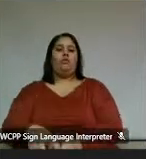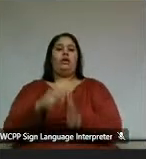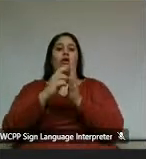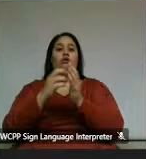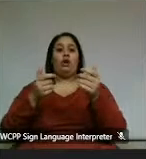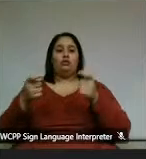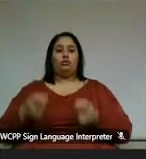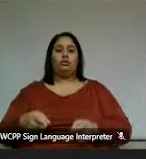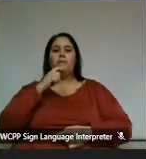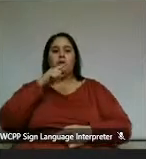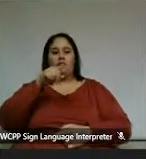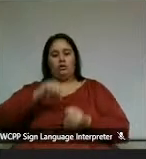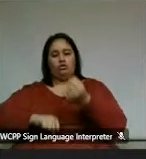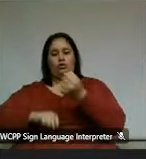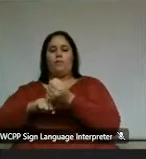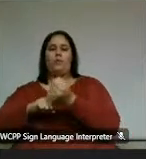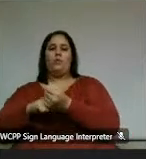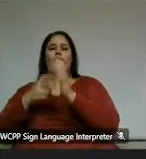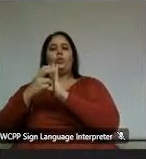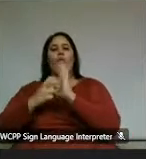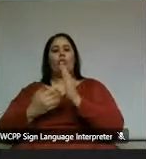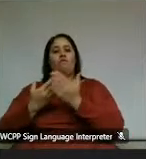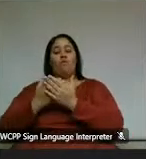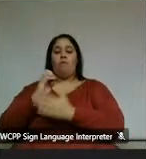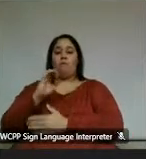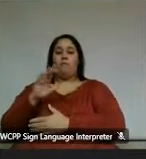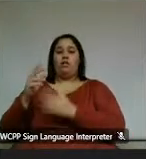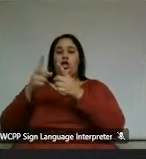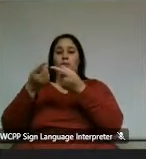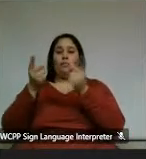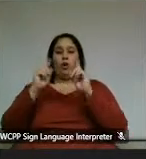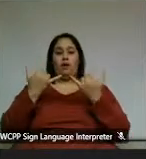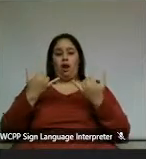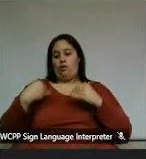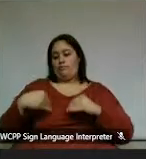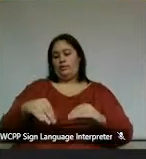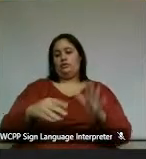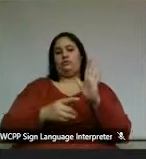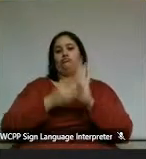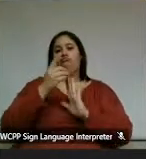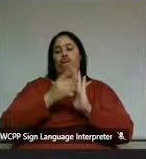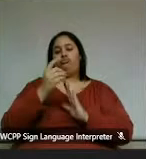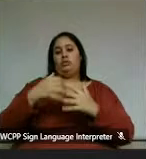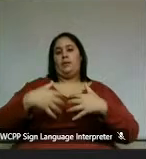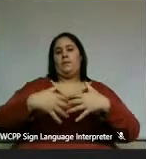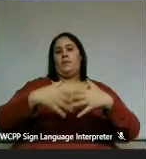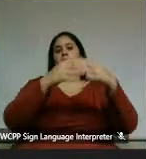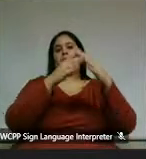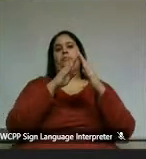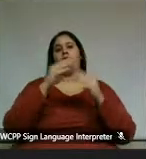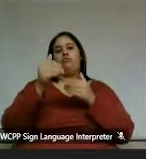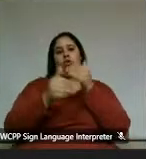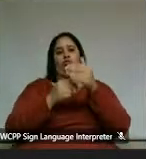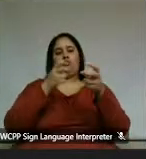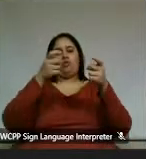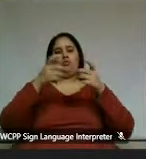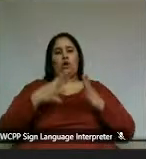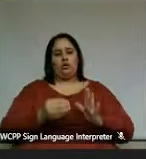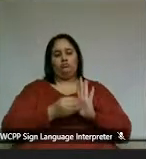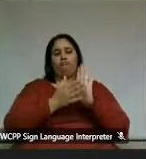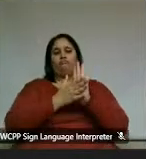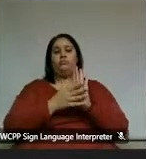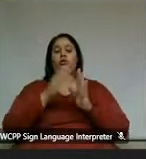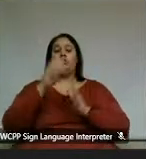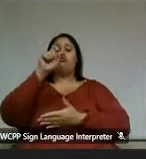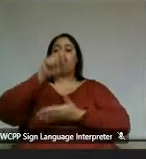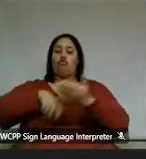bill. The department is in the process of drafting these regulations as required by the bill. Draft